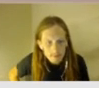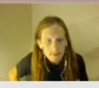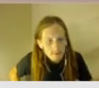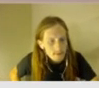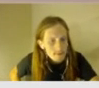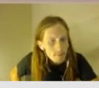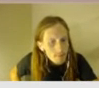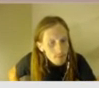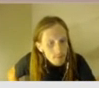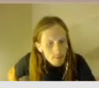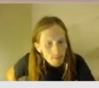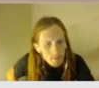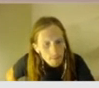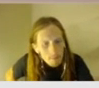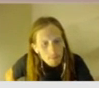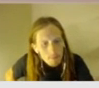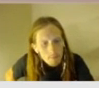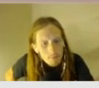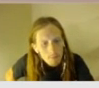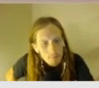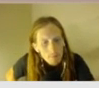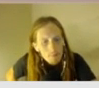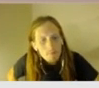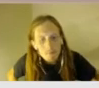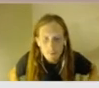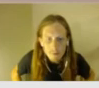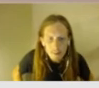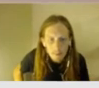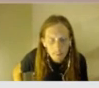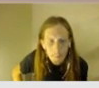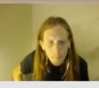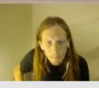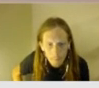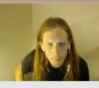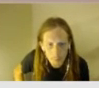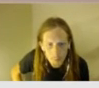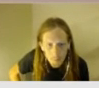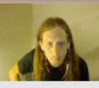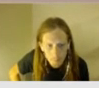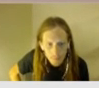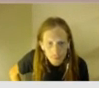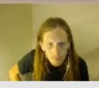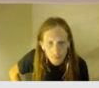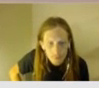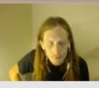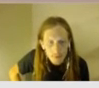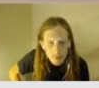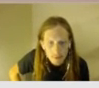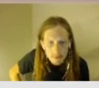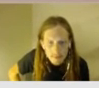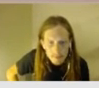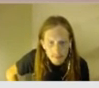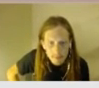perspective. So I guess one goal is to be able to shoot other genre in photography, but